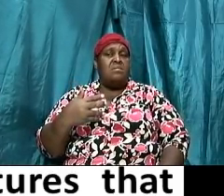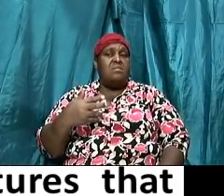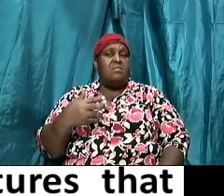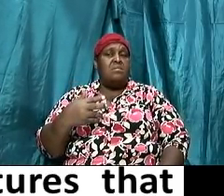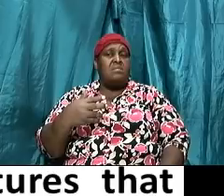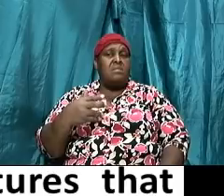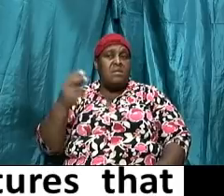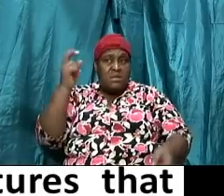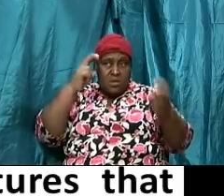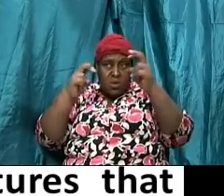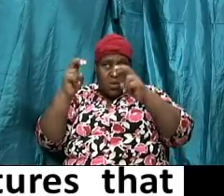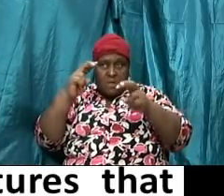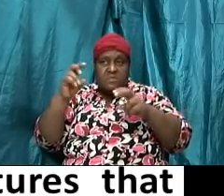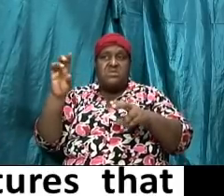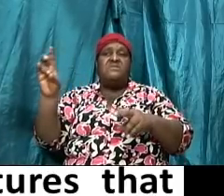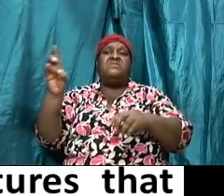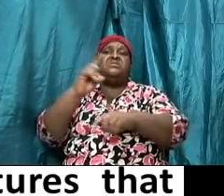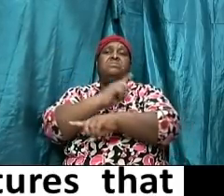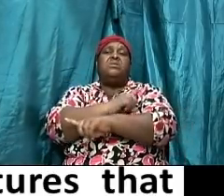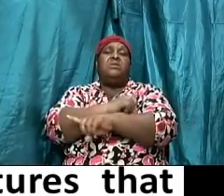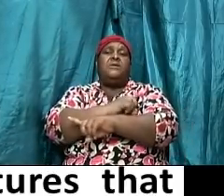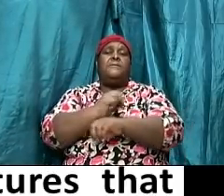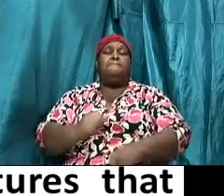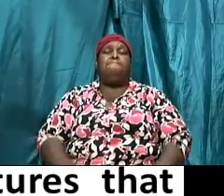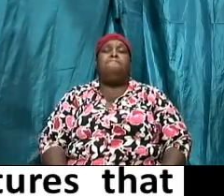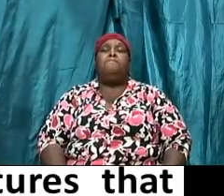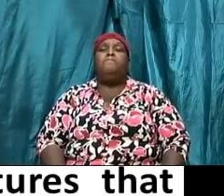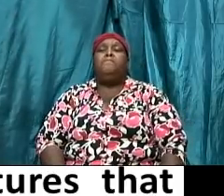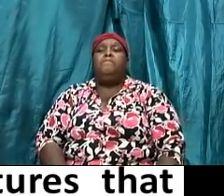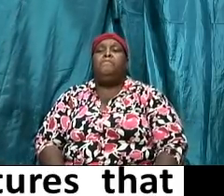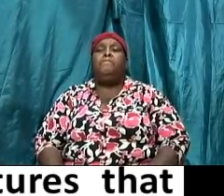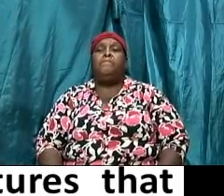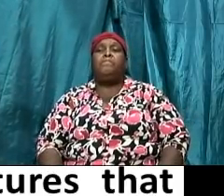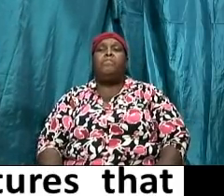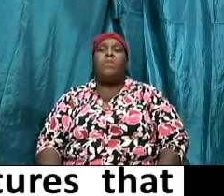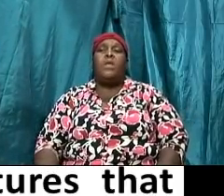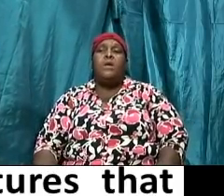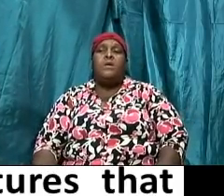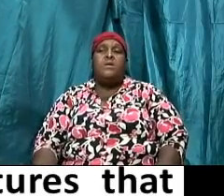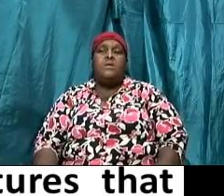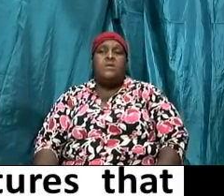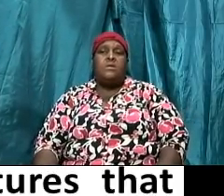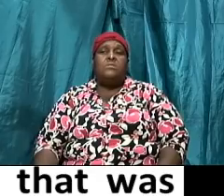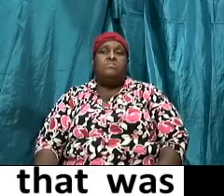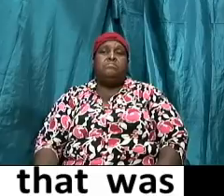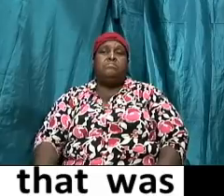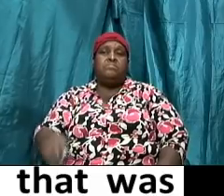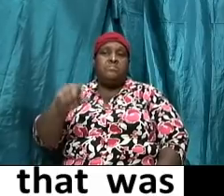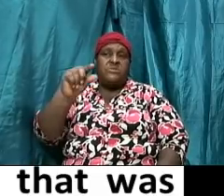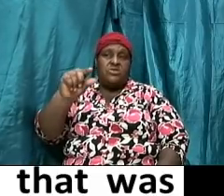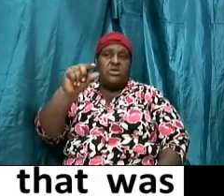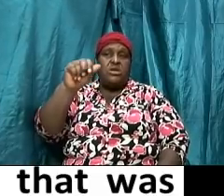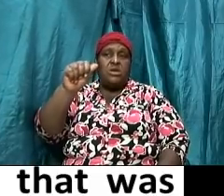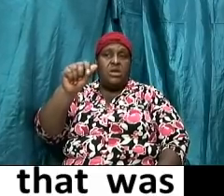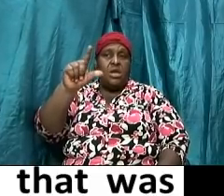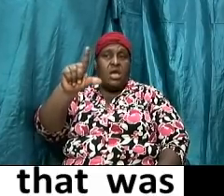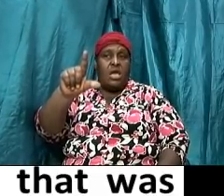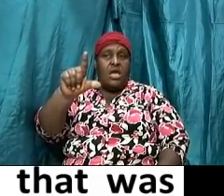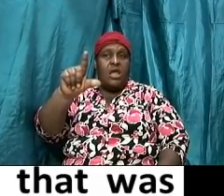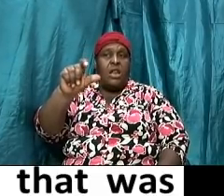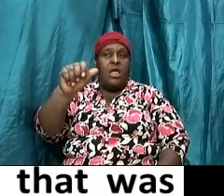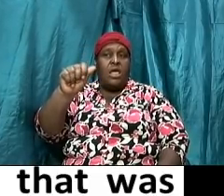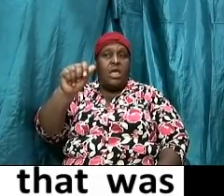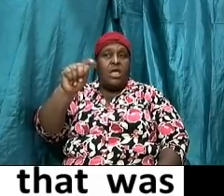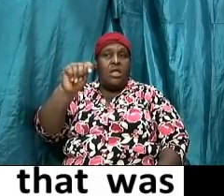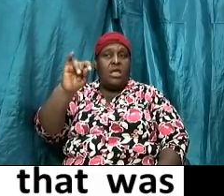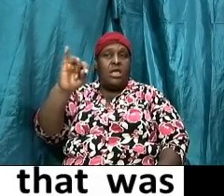day. Let's just look at some of the scriptures that speak about this. In Galatians chapter 3 and verse